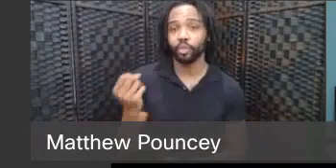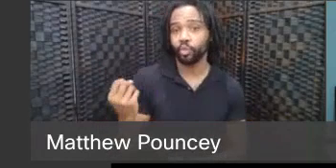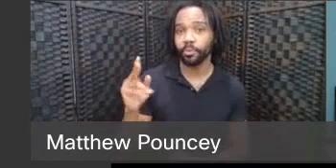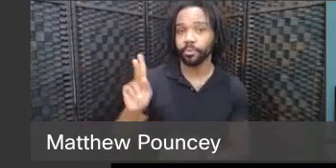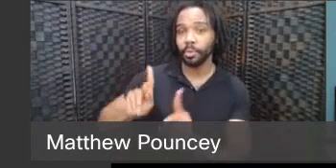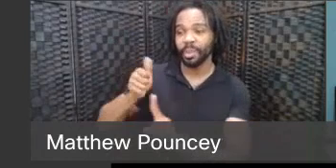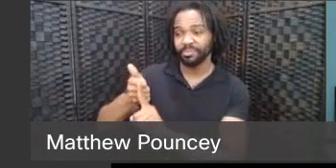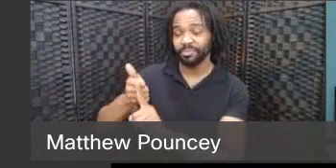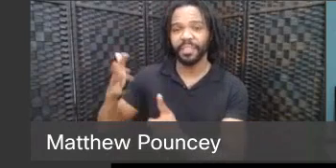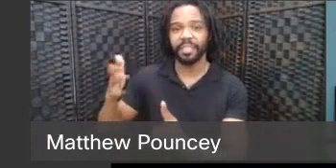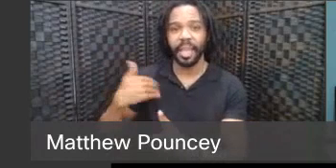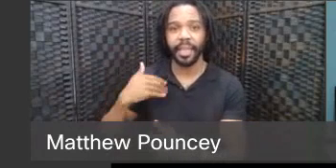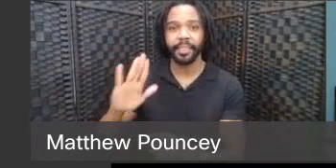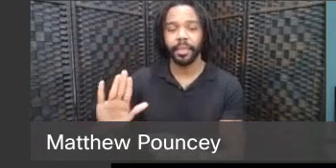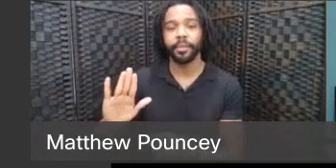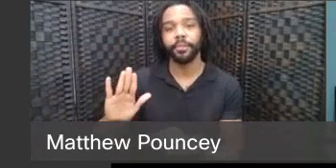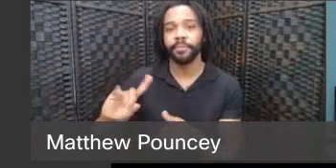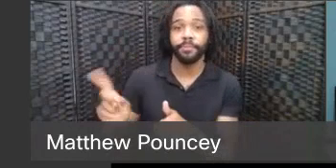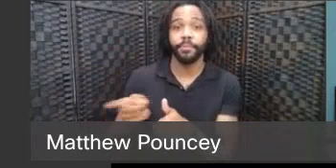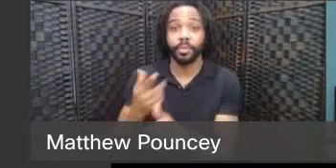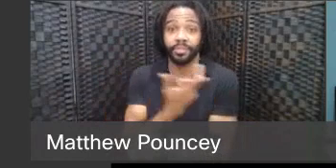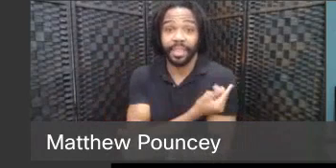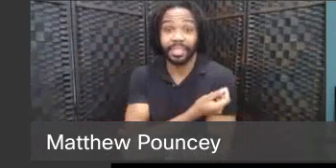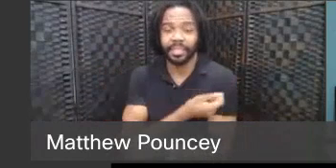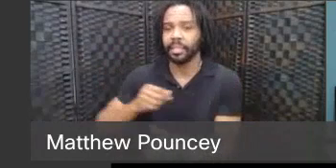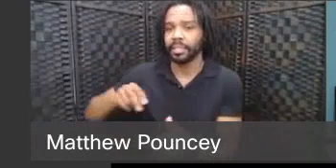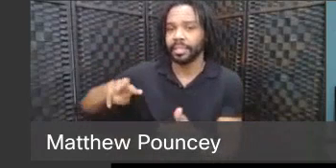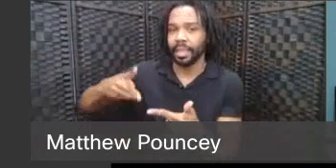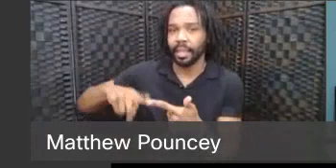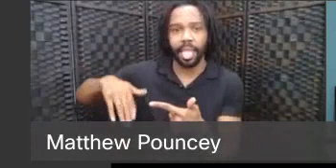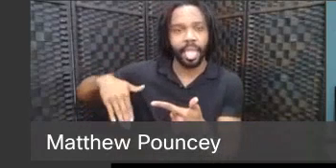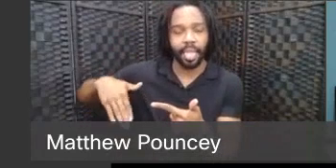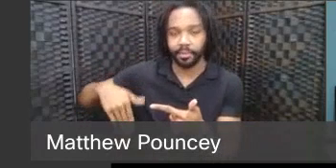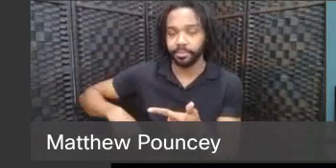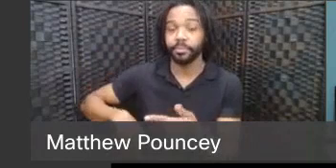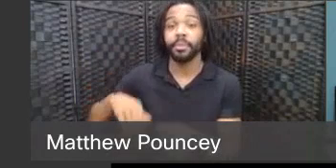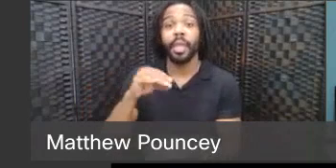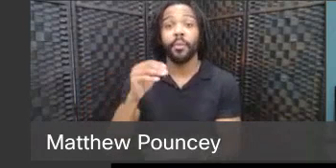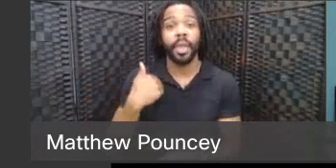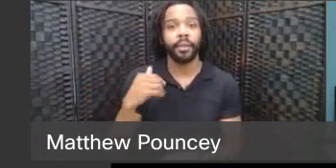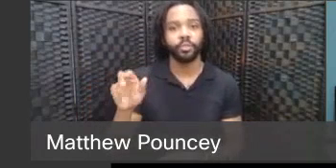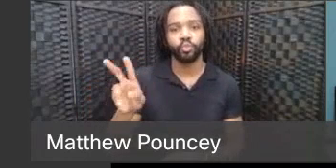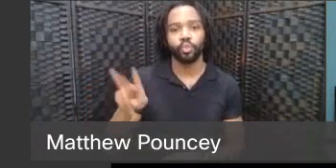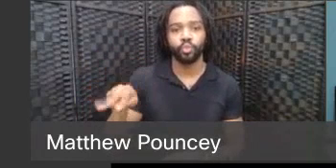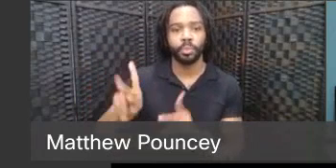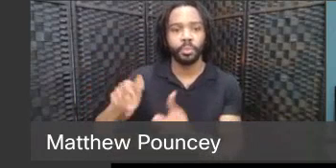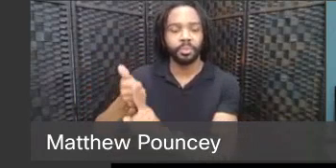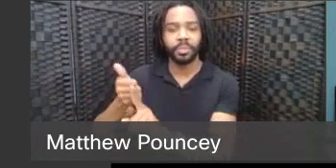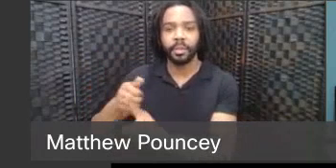initial vaccines too soon to be eligible for a booster. And then we had 23 people who had had no vaccine at